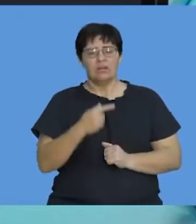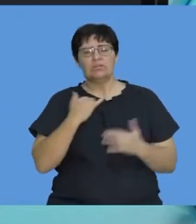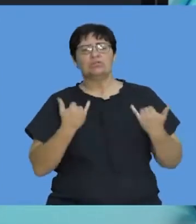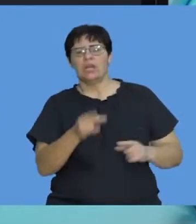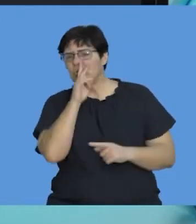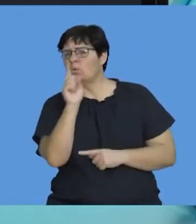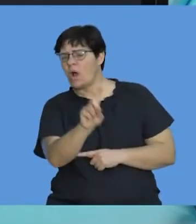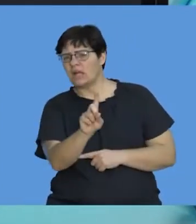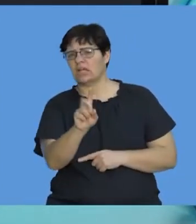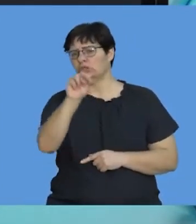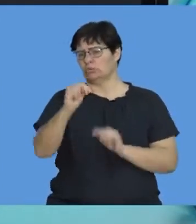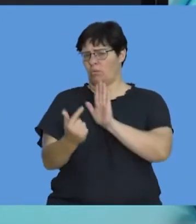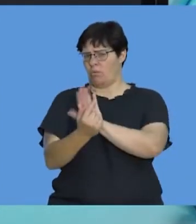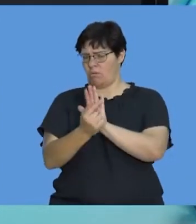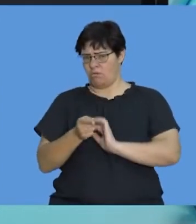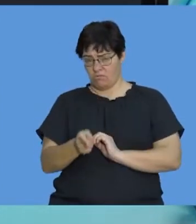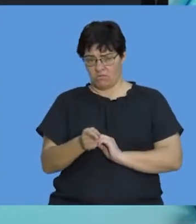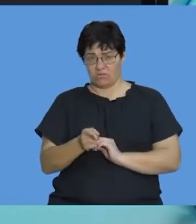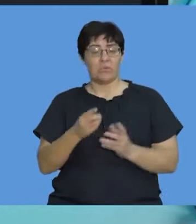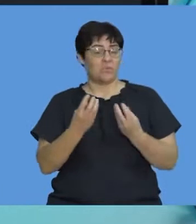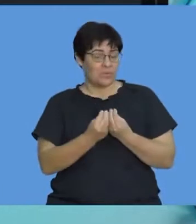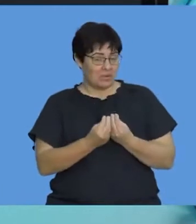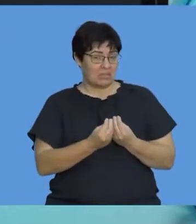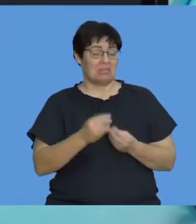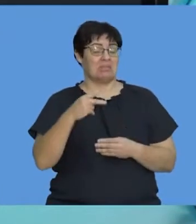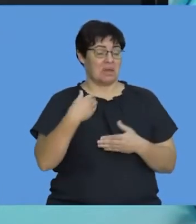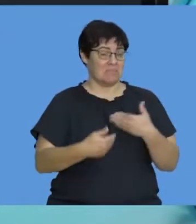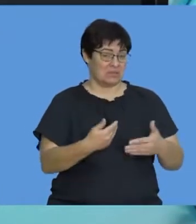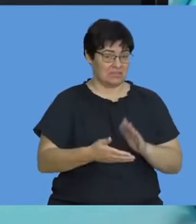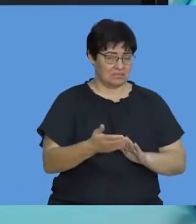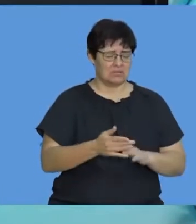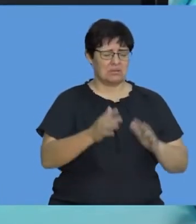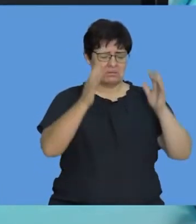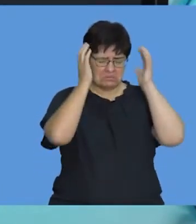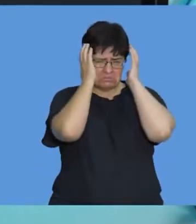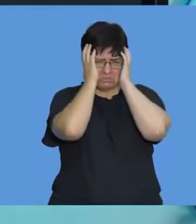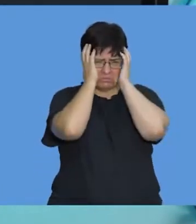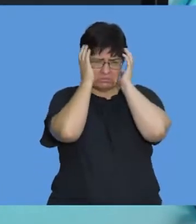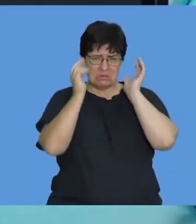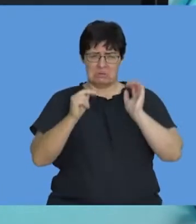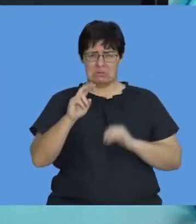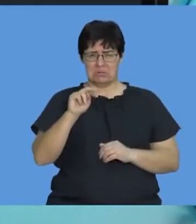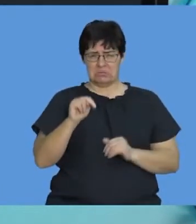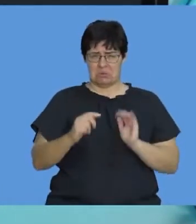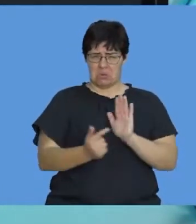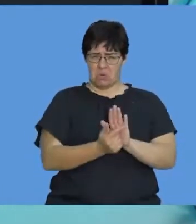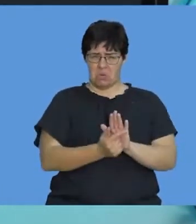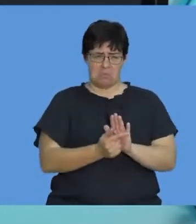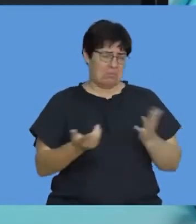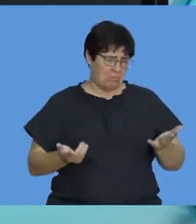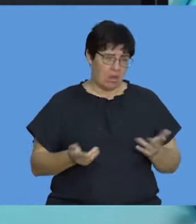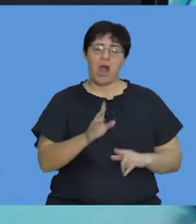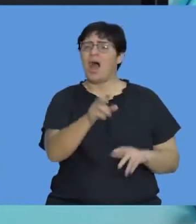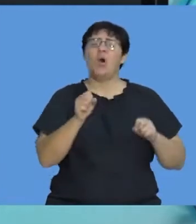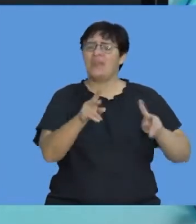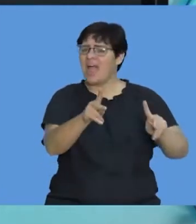and momentum. I can hear the groans because you're going, oh, Newton's laws. But it's okay. They're fun.